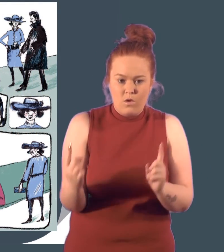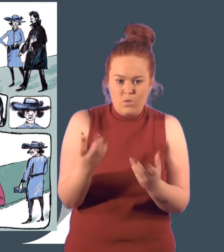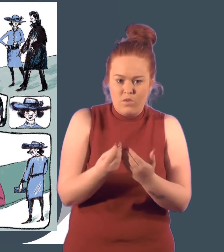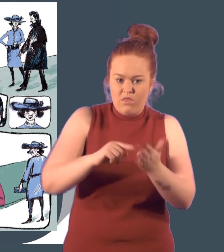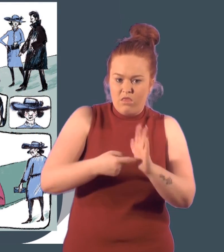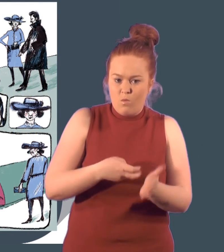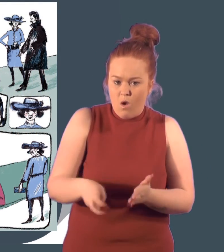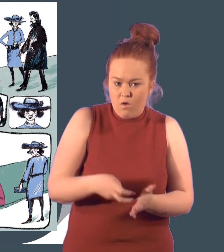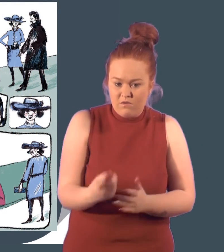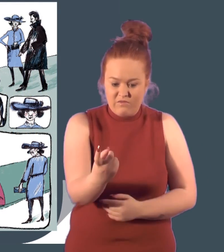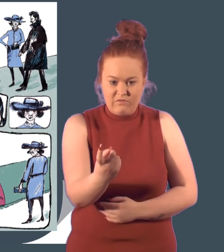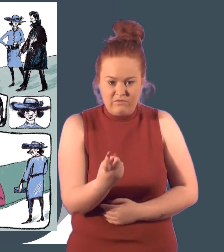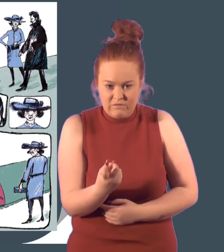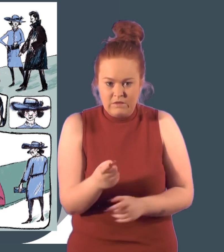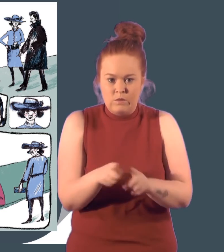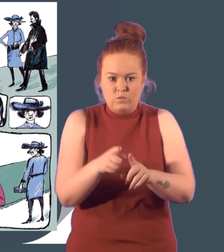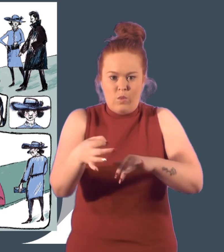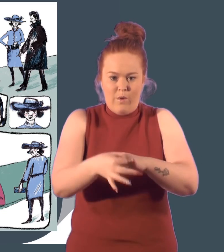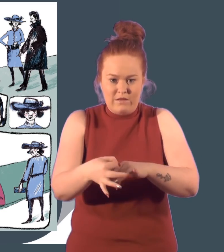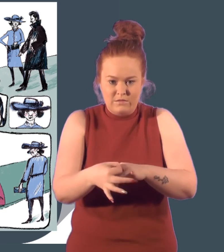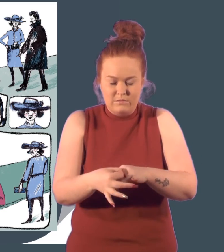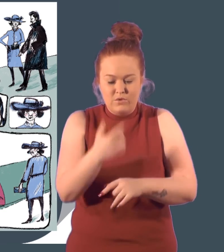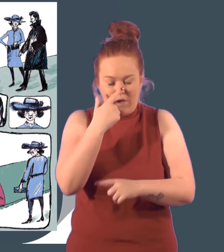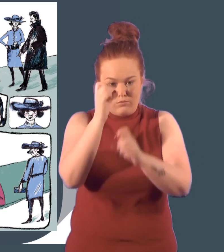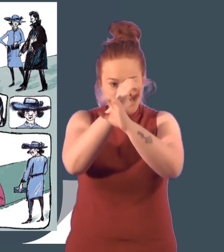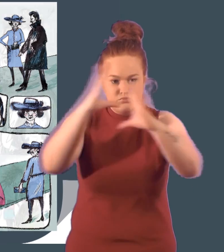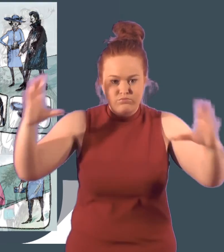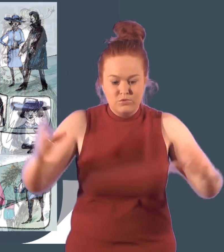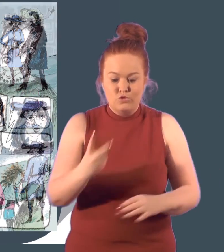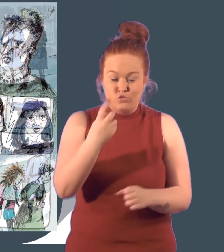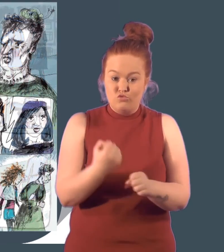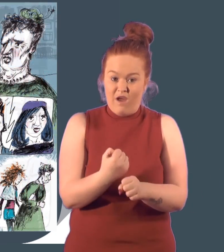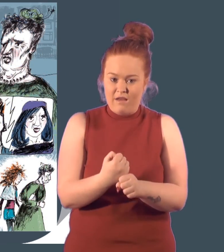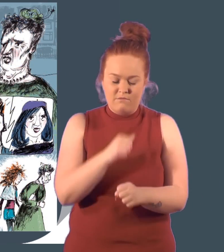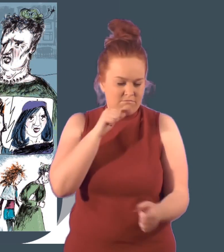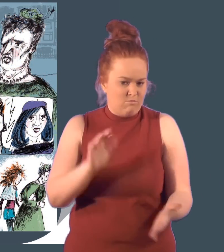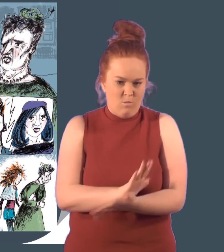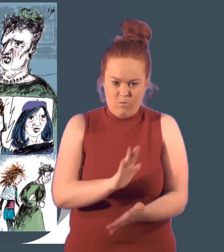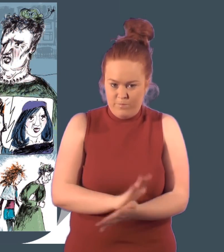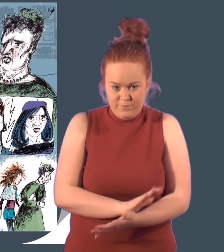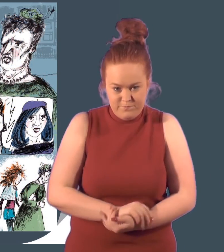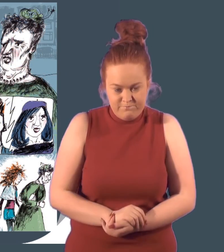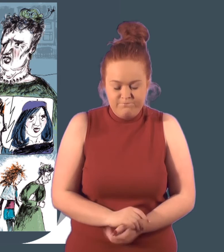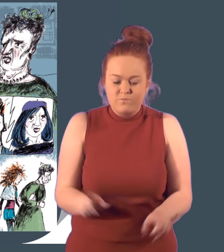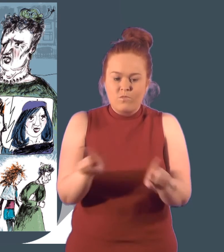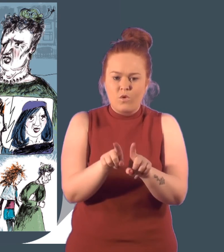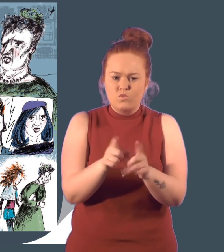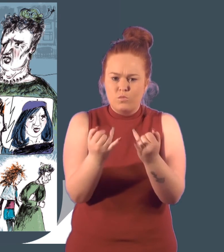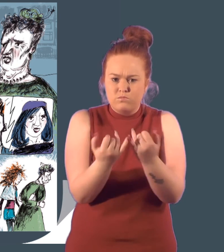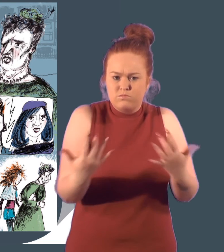this impending wedding. As you can imagine, the two grands aren't too chuffed, but there's also a bit